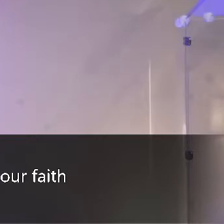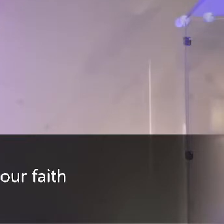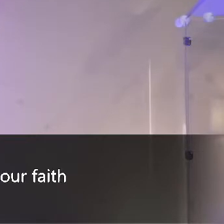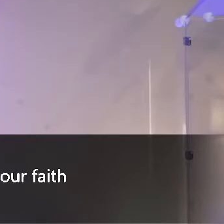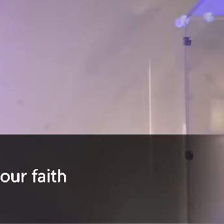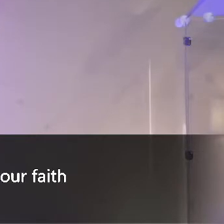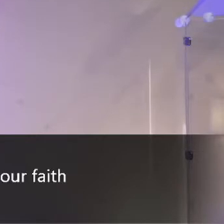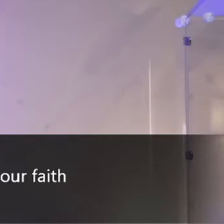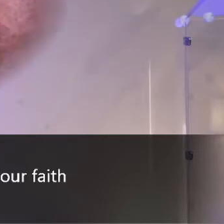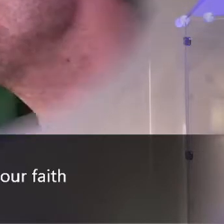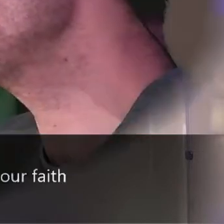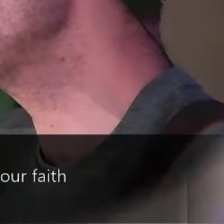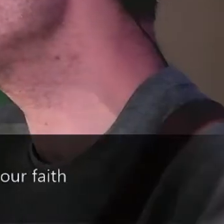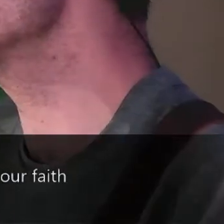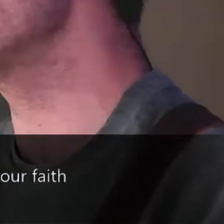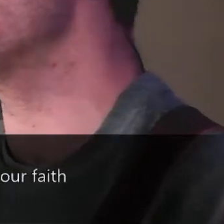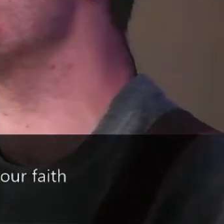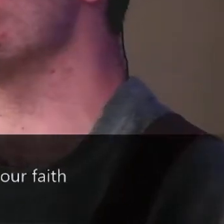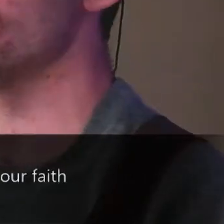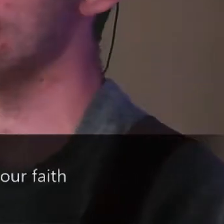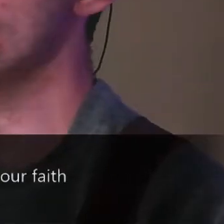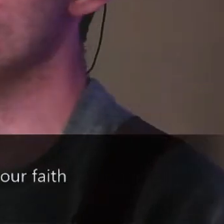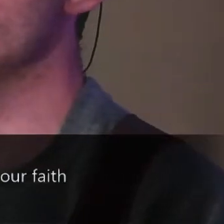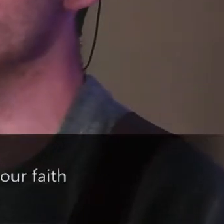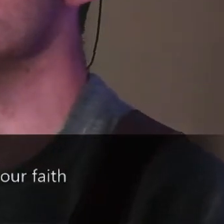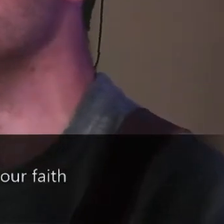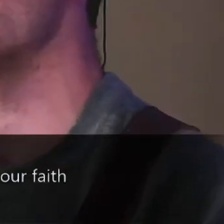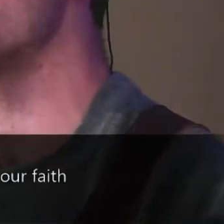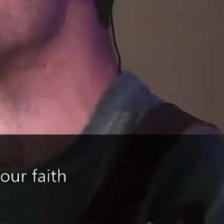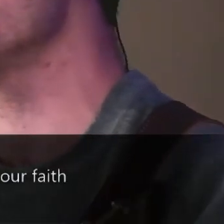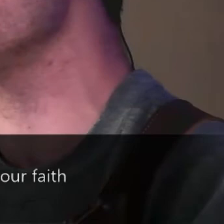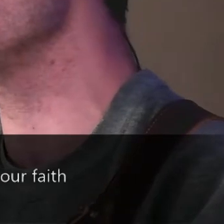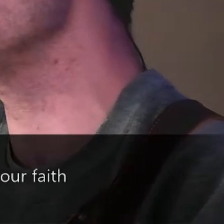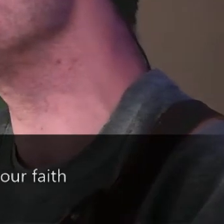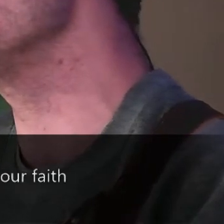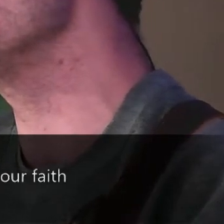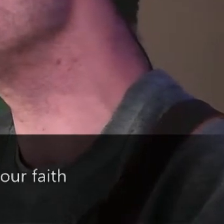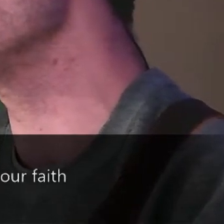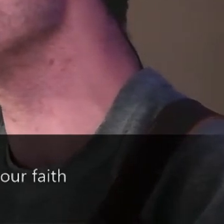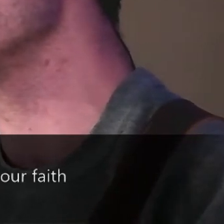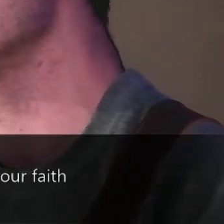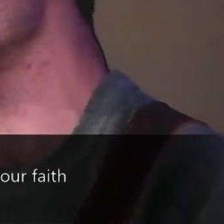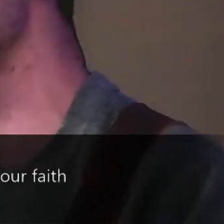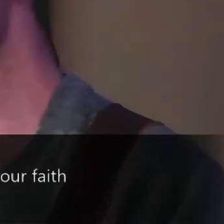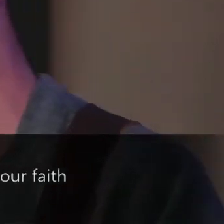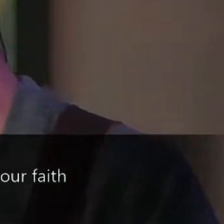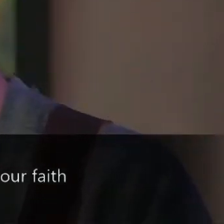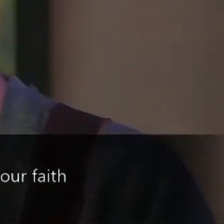and I fix my eyes on you,